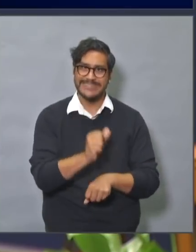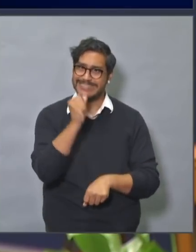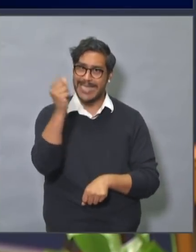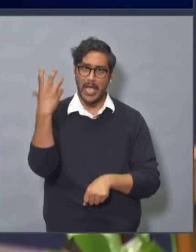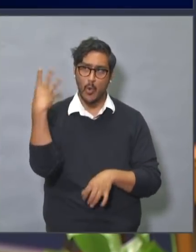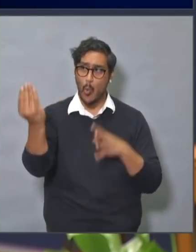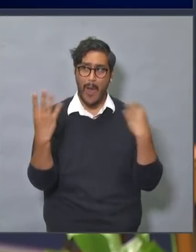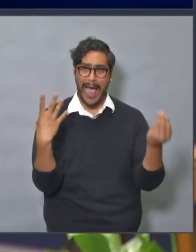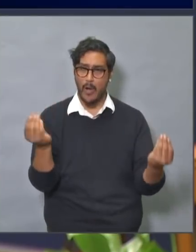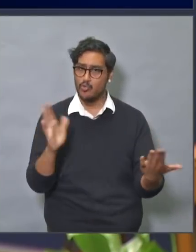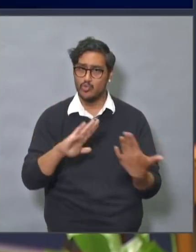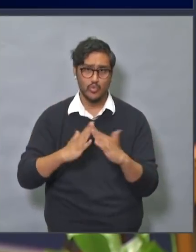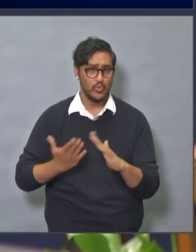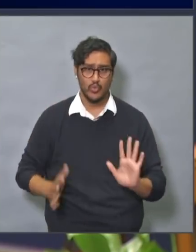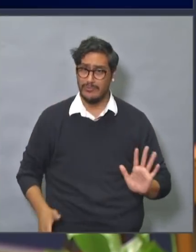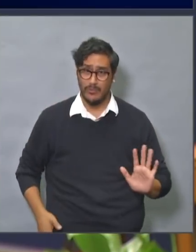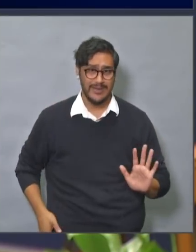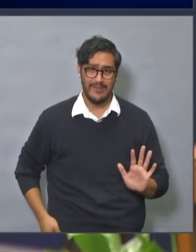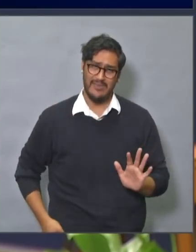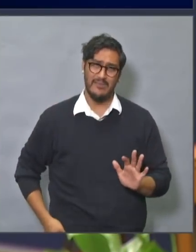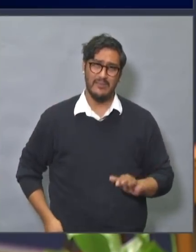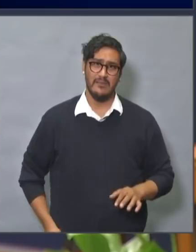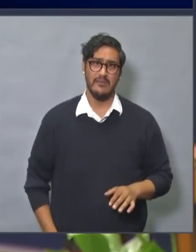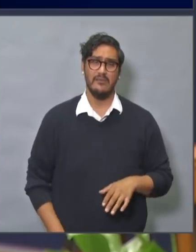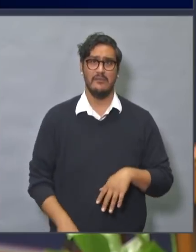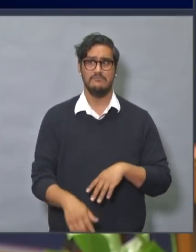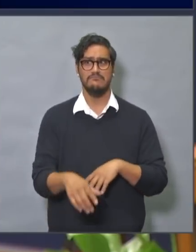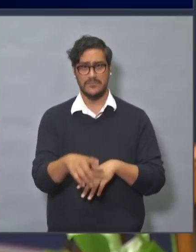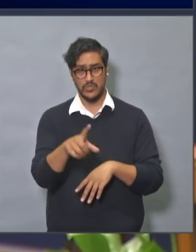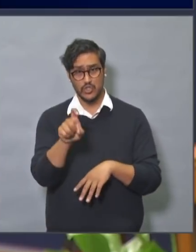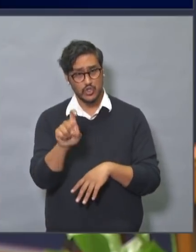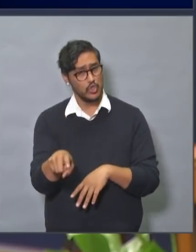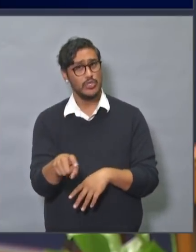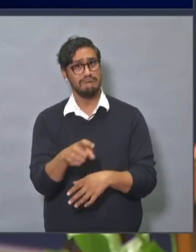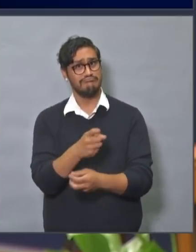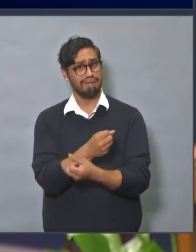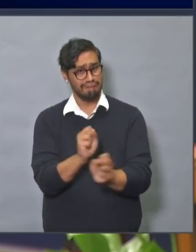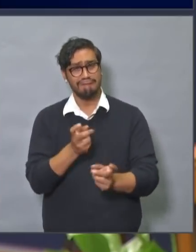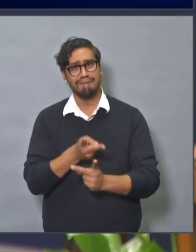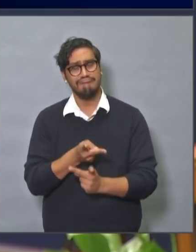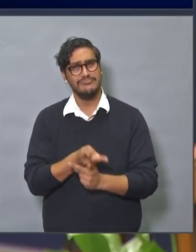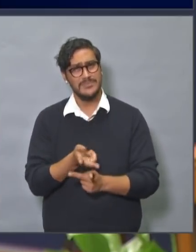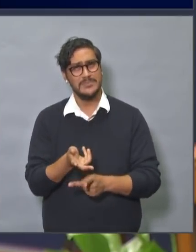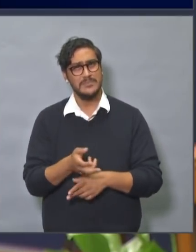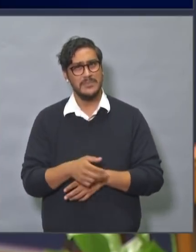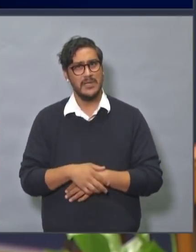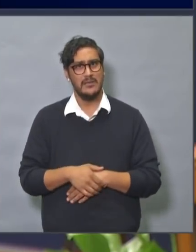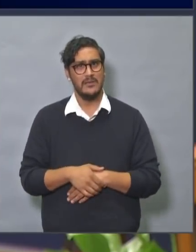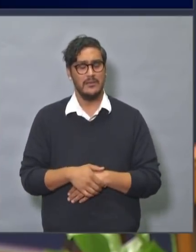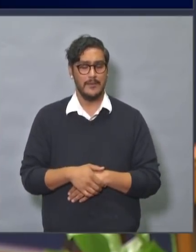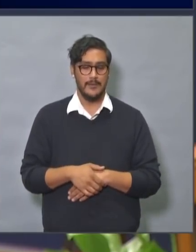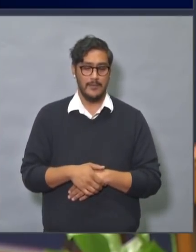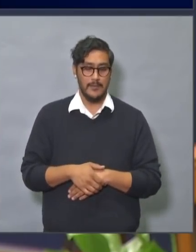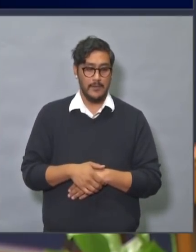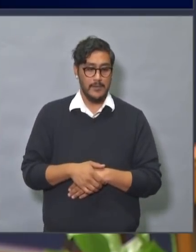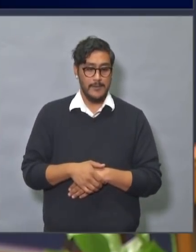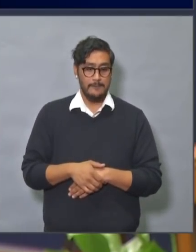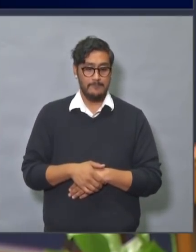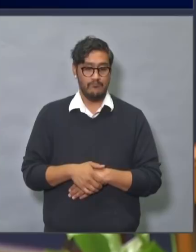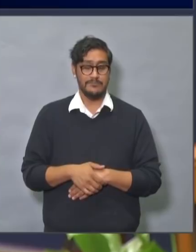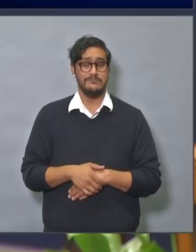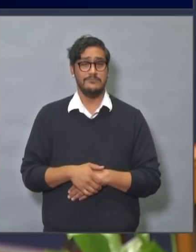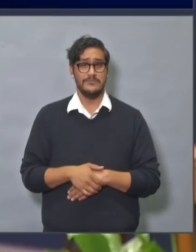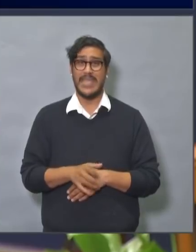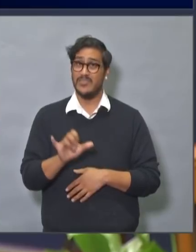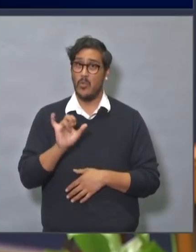out into the community and take the precautions necessary. So, you know, I think that the lesson learned, and that's what I was